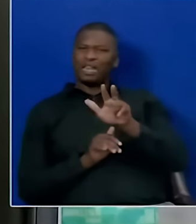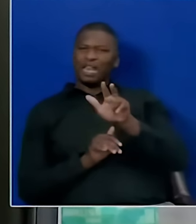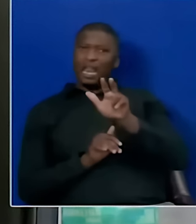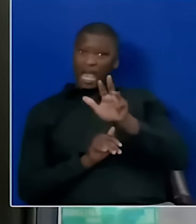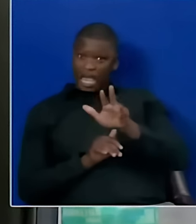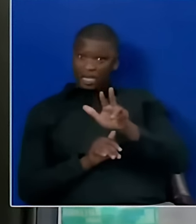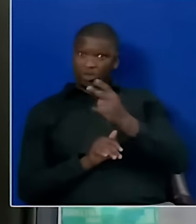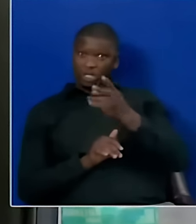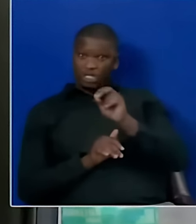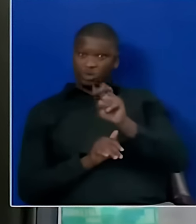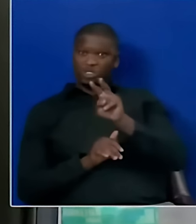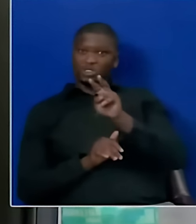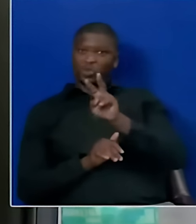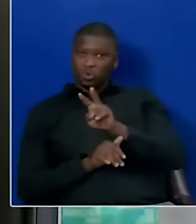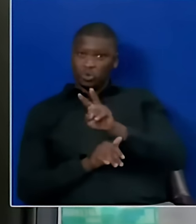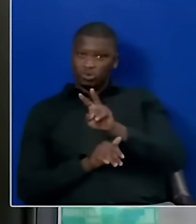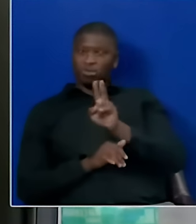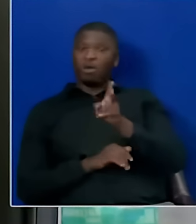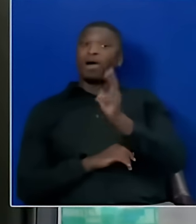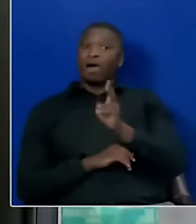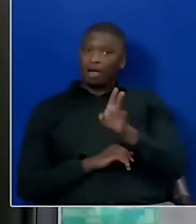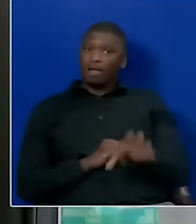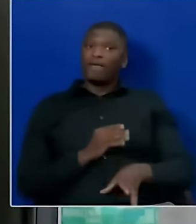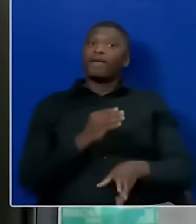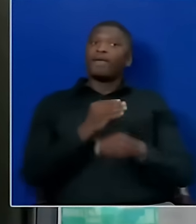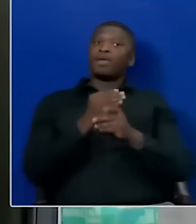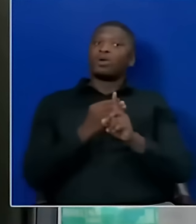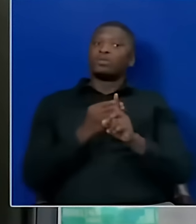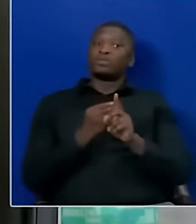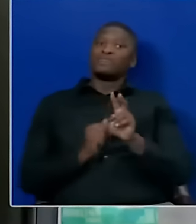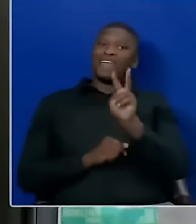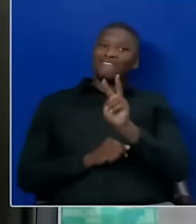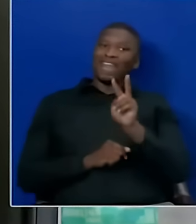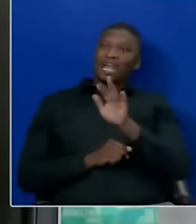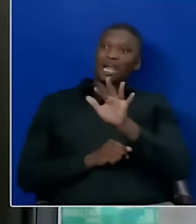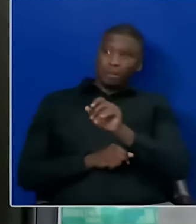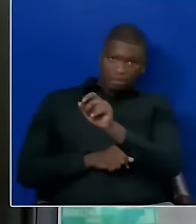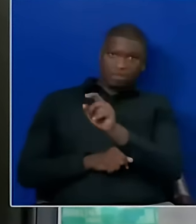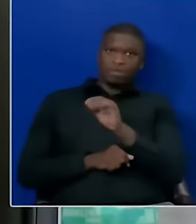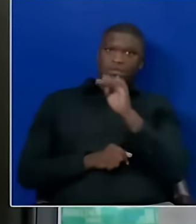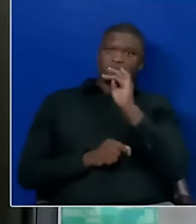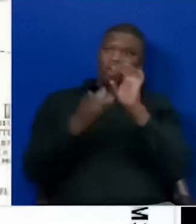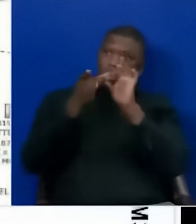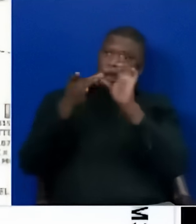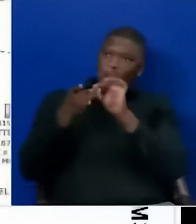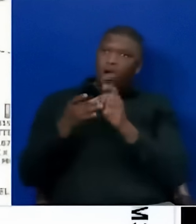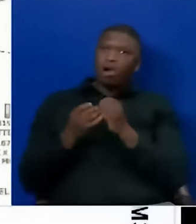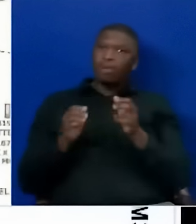And again, the Vereniging case. That is the AK-47.